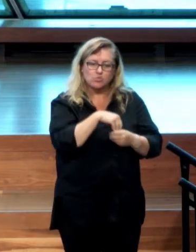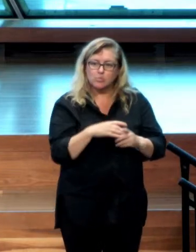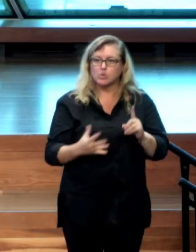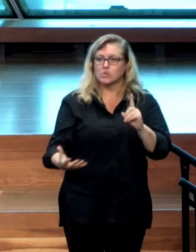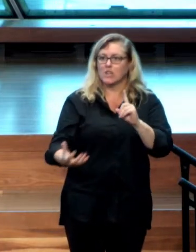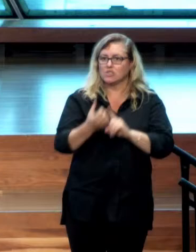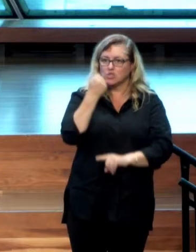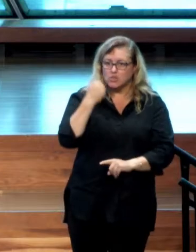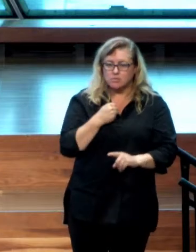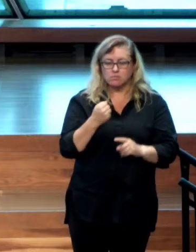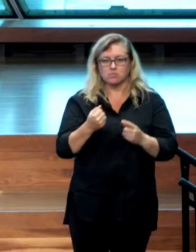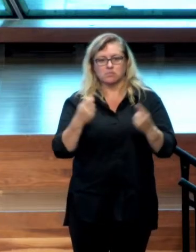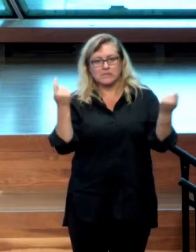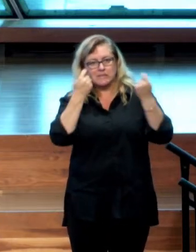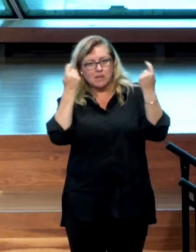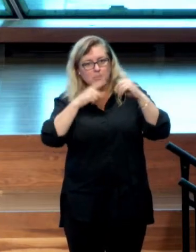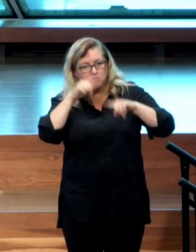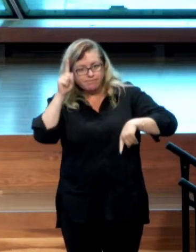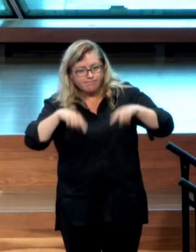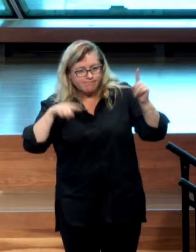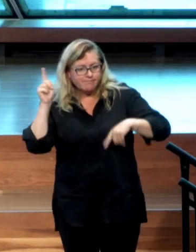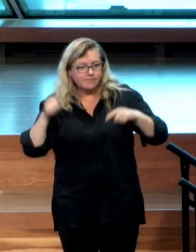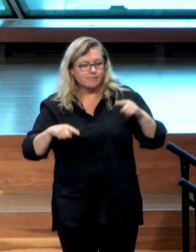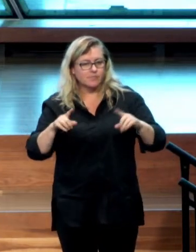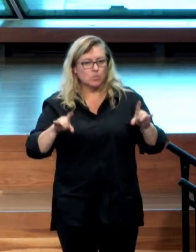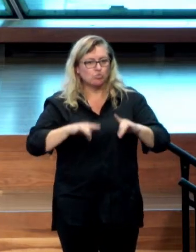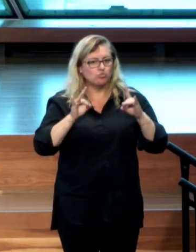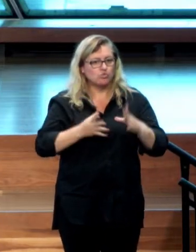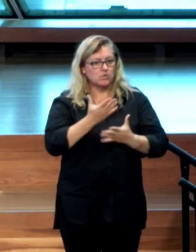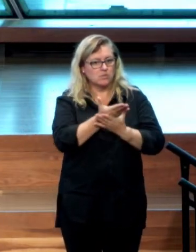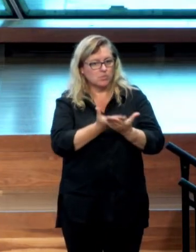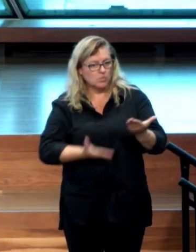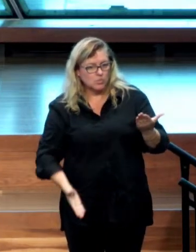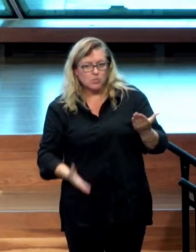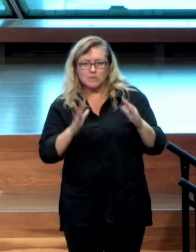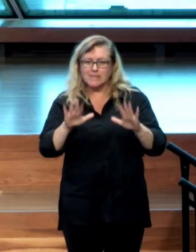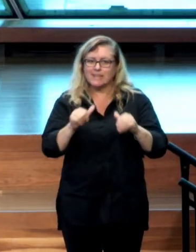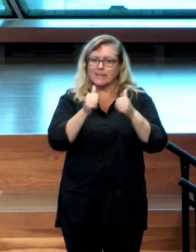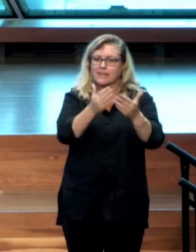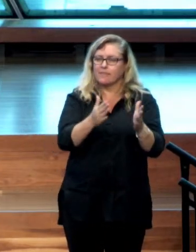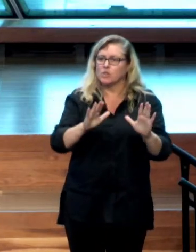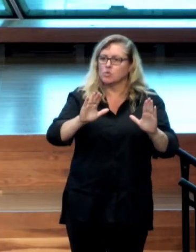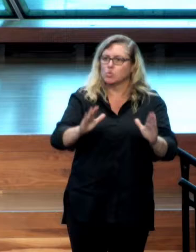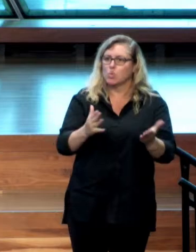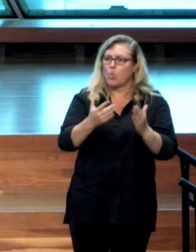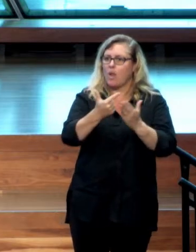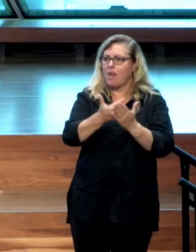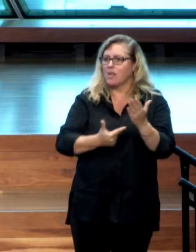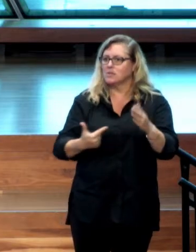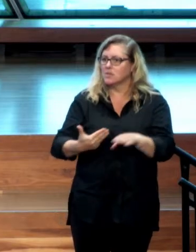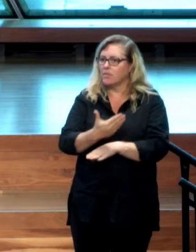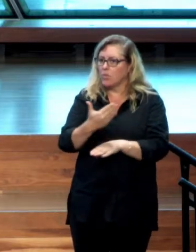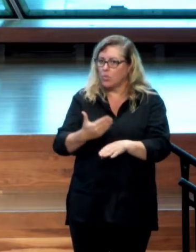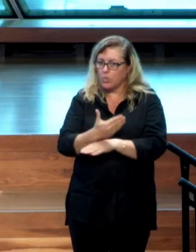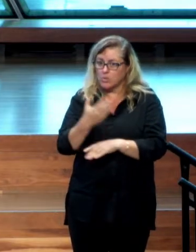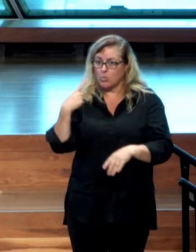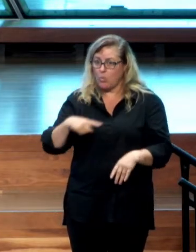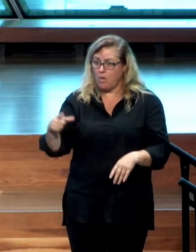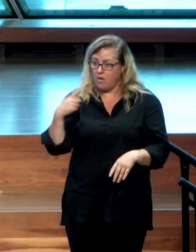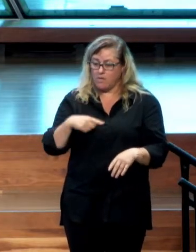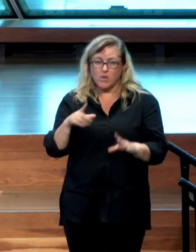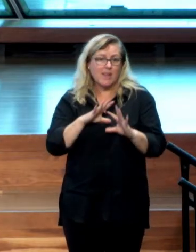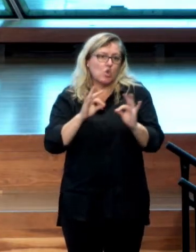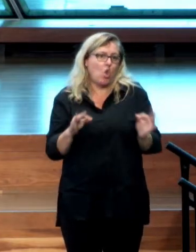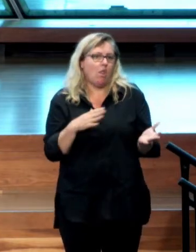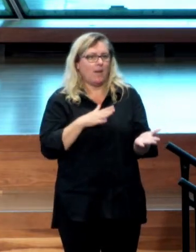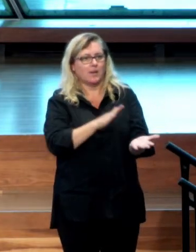writers, celebrating the diversity of Australian stories and promoting these incredible shortlisted works to wider readership. And we do that not just with platitudes,